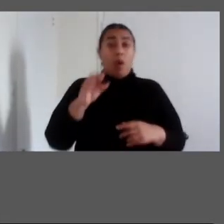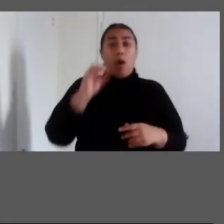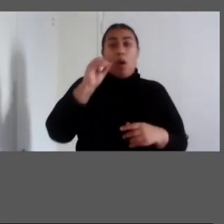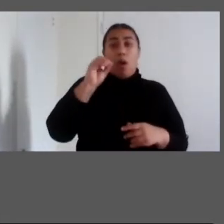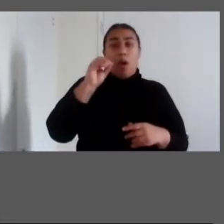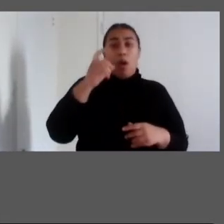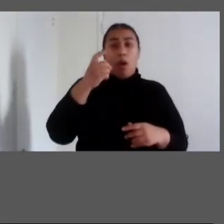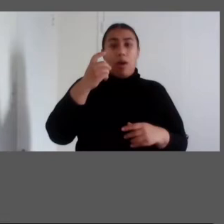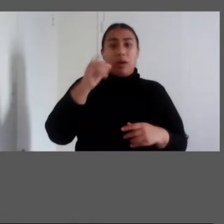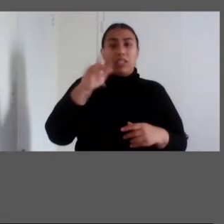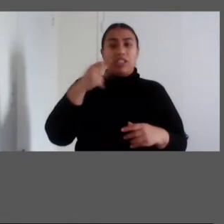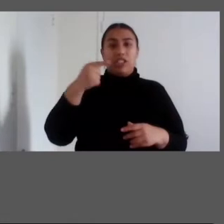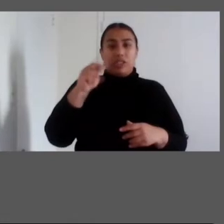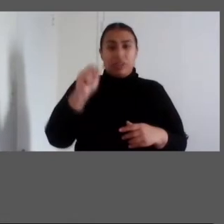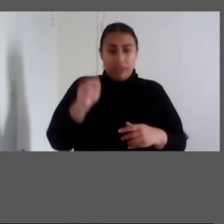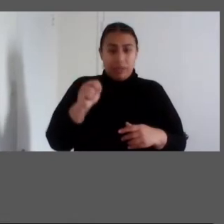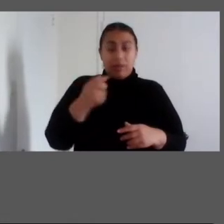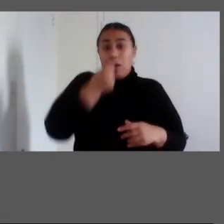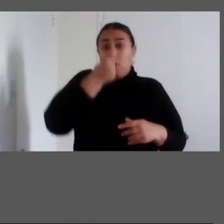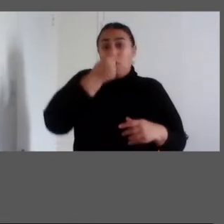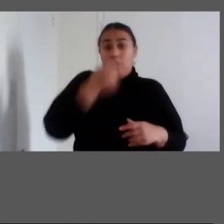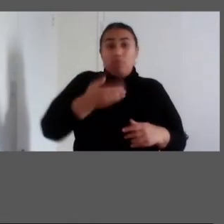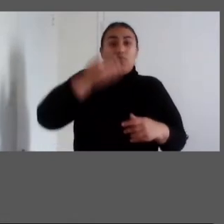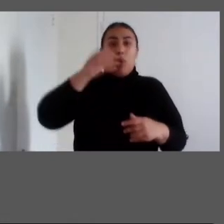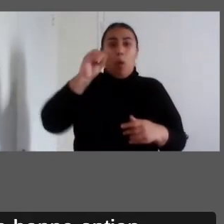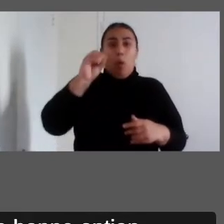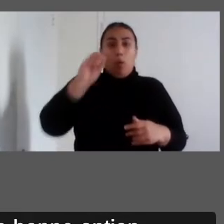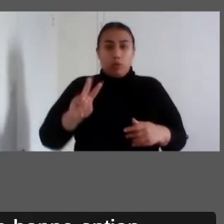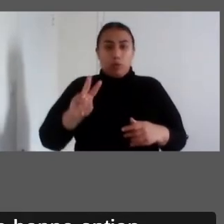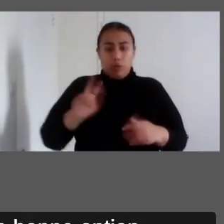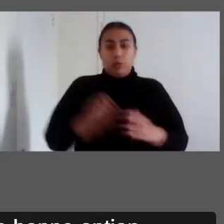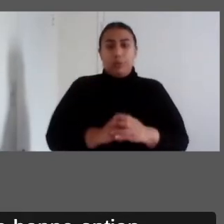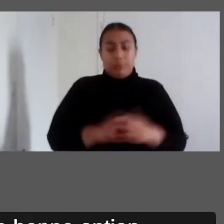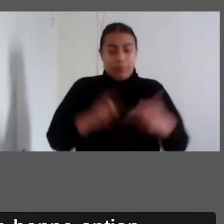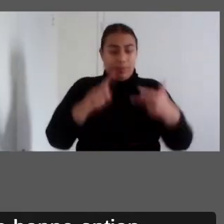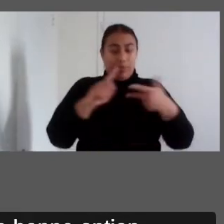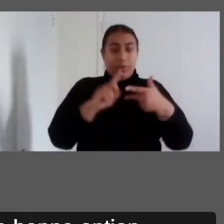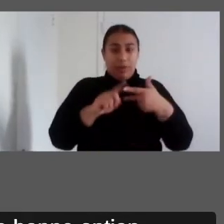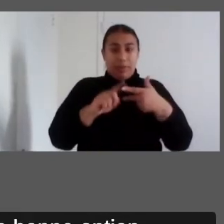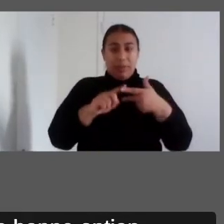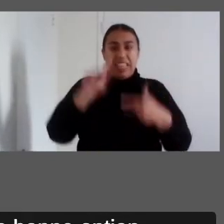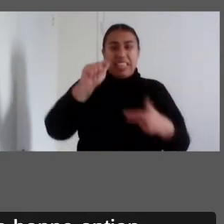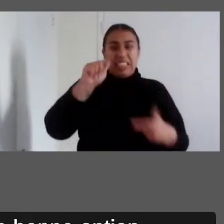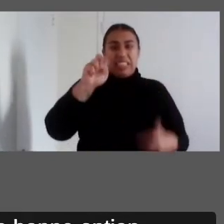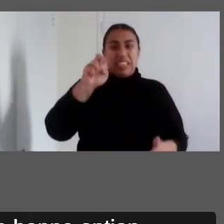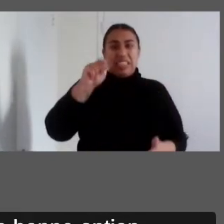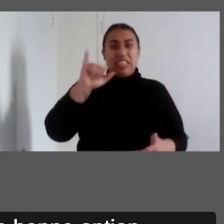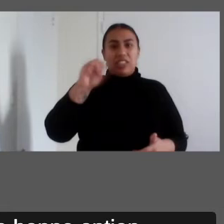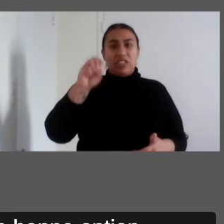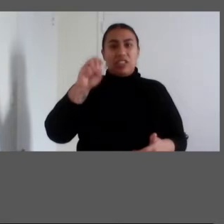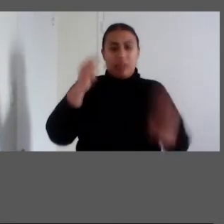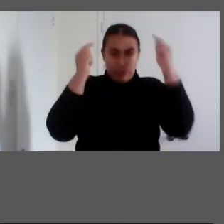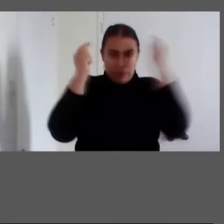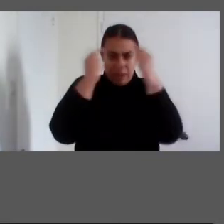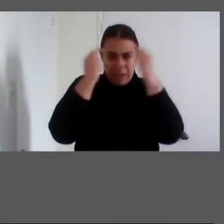more specifically sumatriptan, and also 100% oxygen. If a physician feels that the patient would benefit from that, that would be another treatment option for